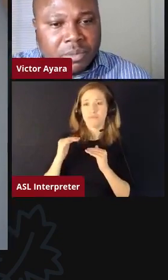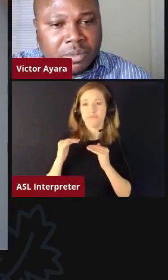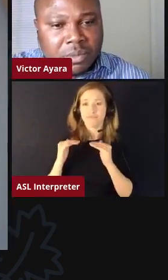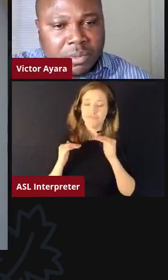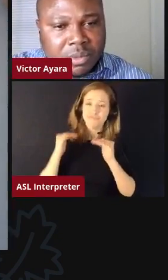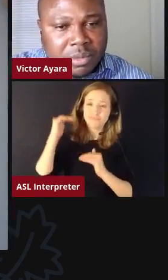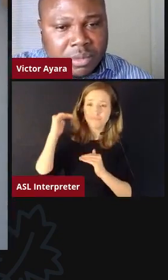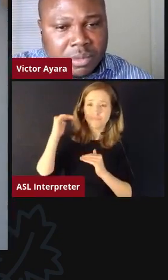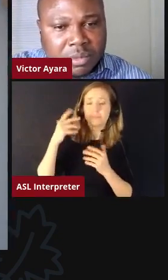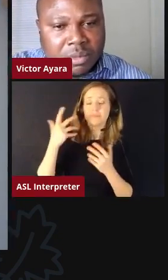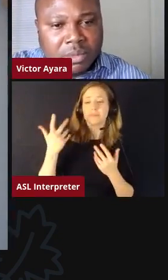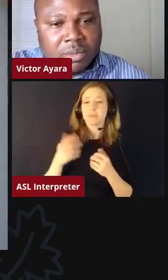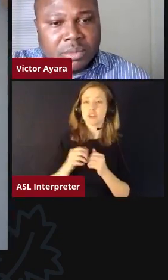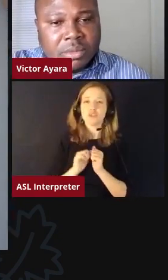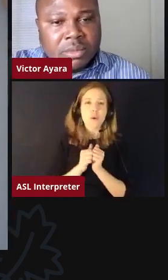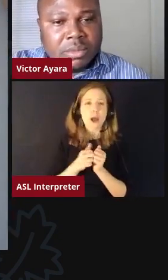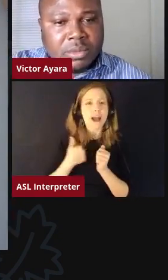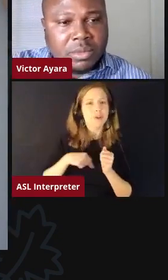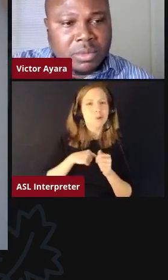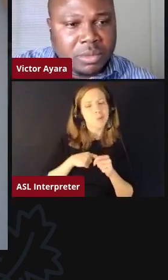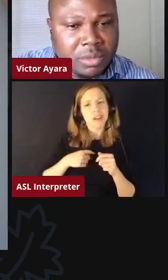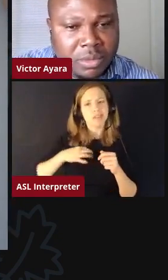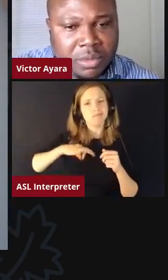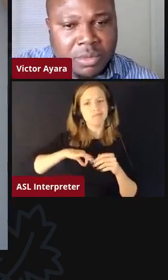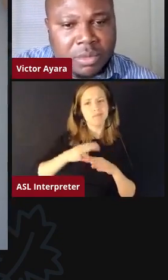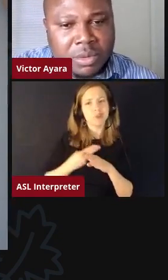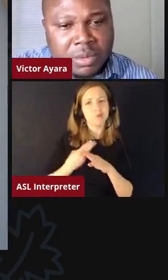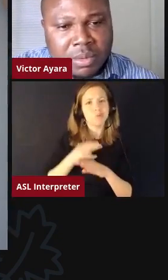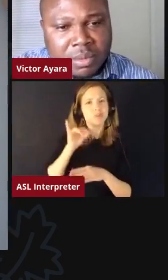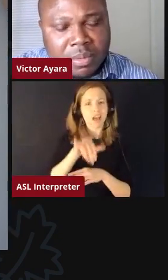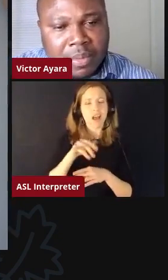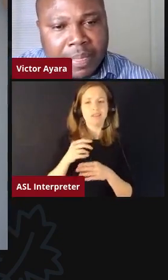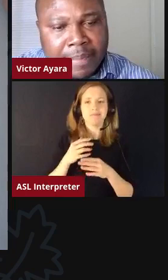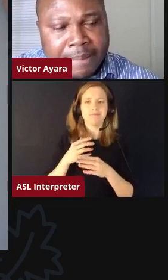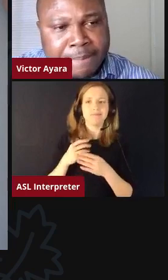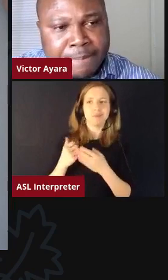Wow, yeah, that's a tough and really good question.